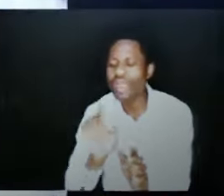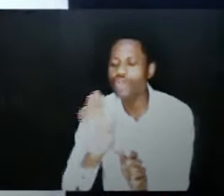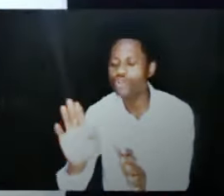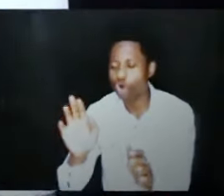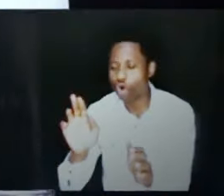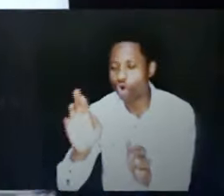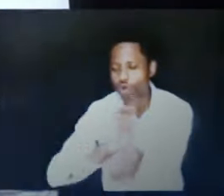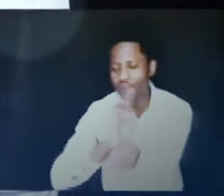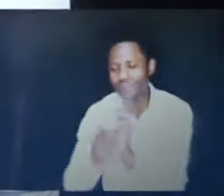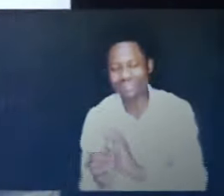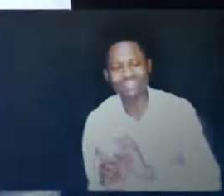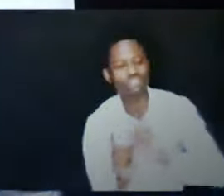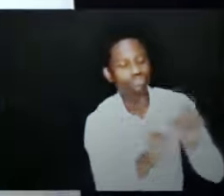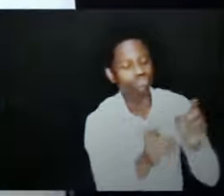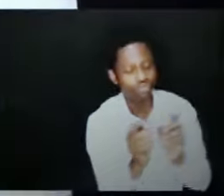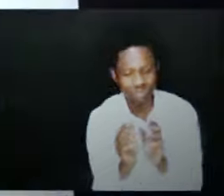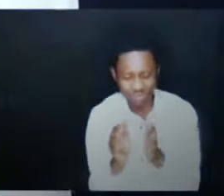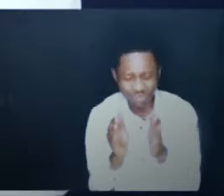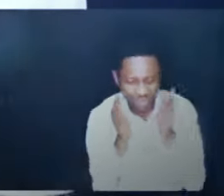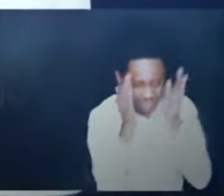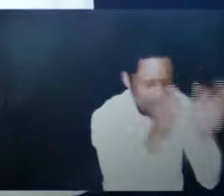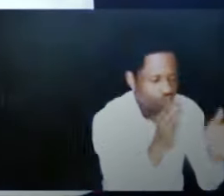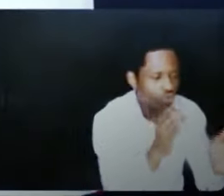So can